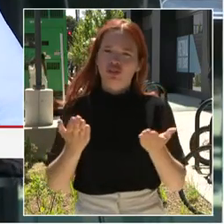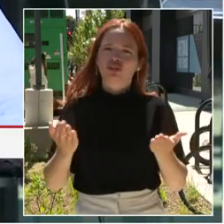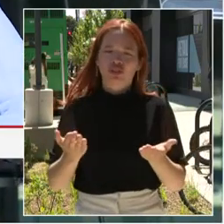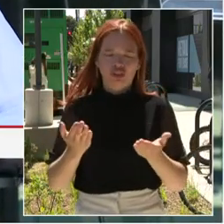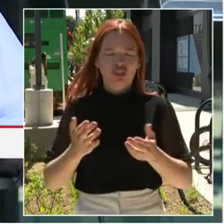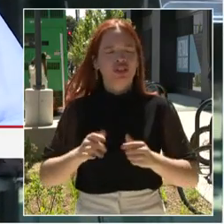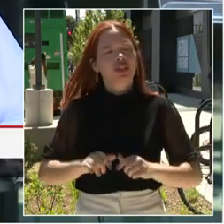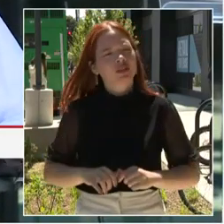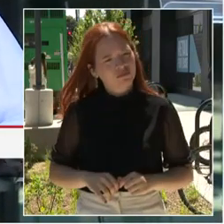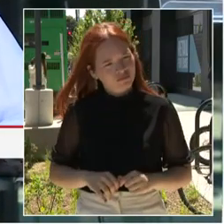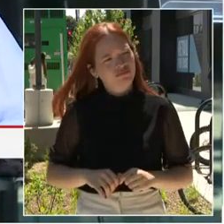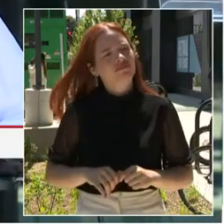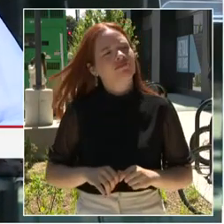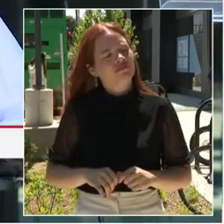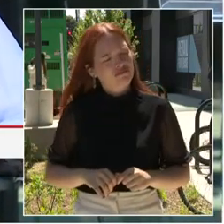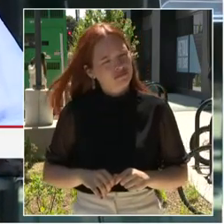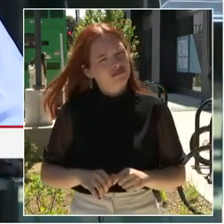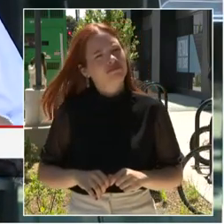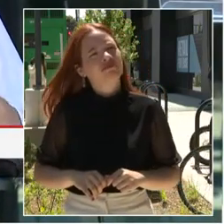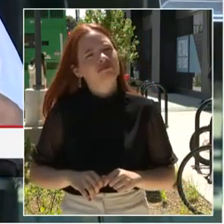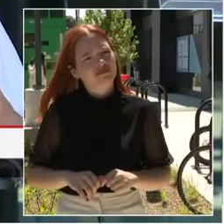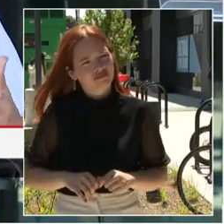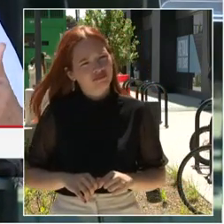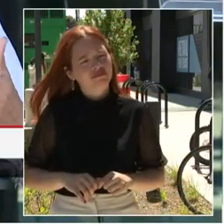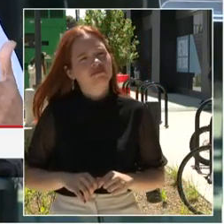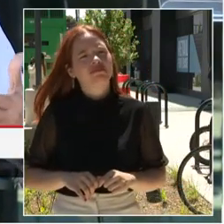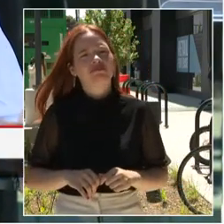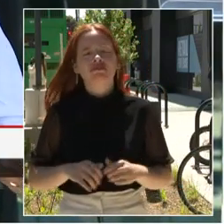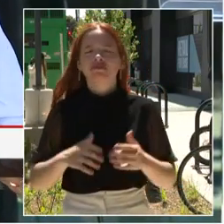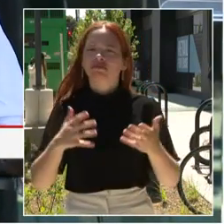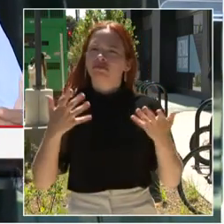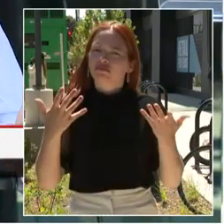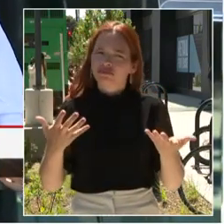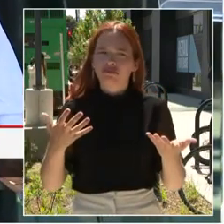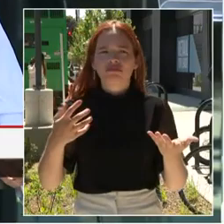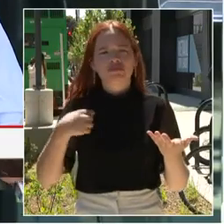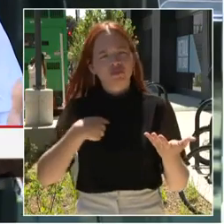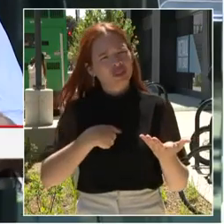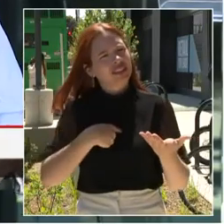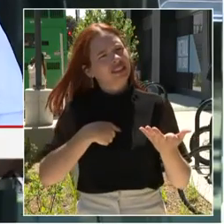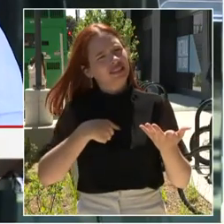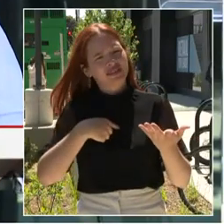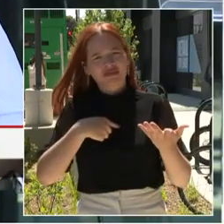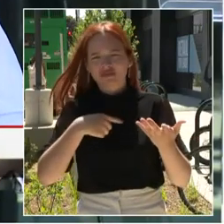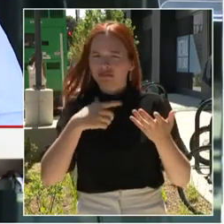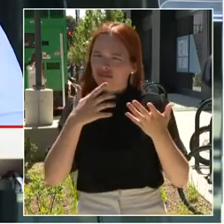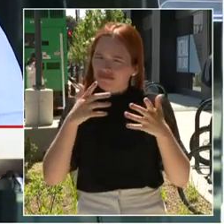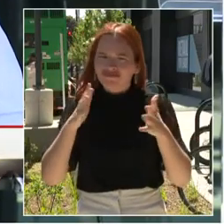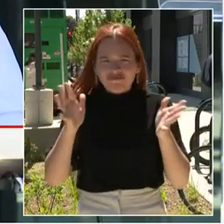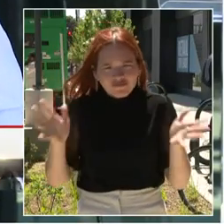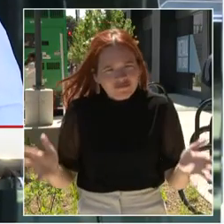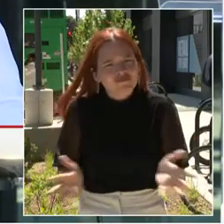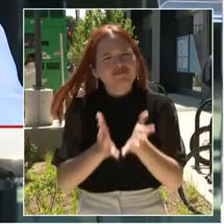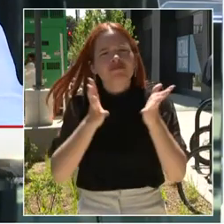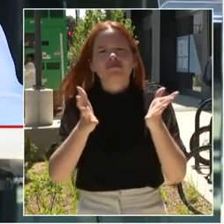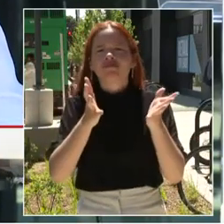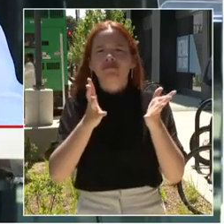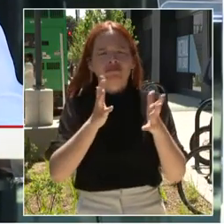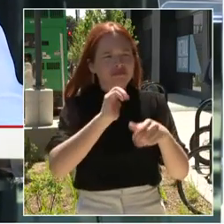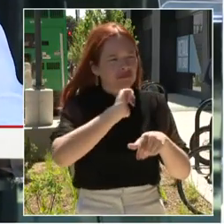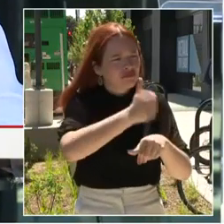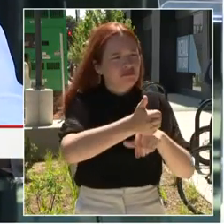and to create the commercial work office spaces that we know